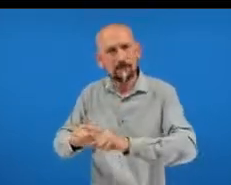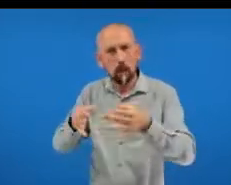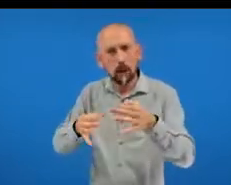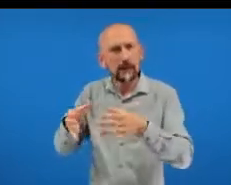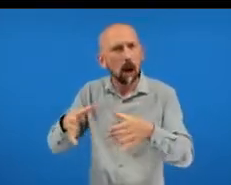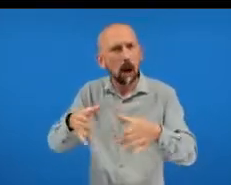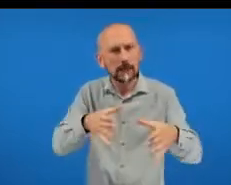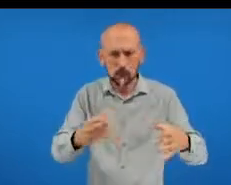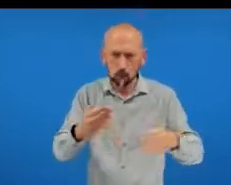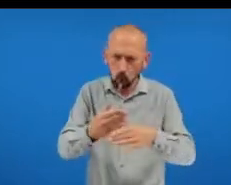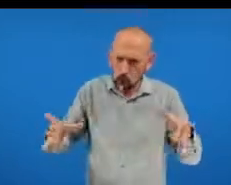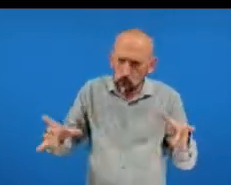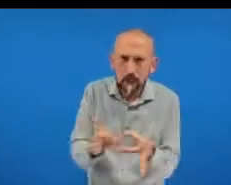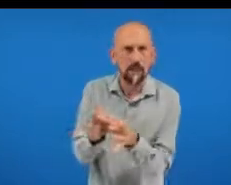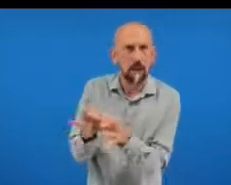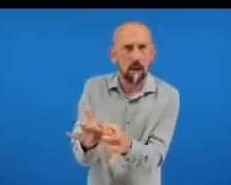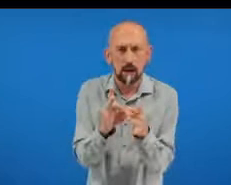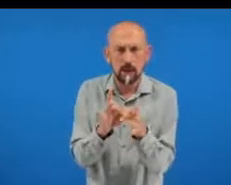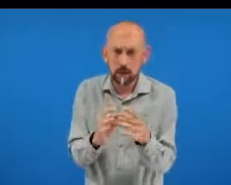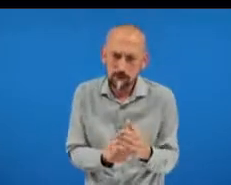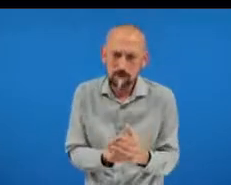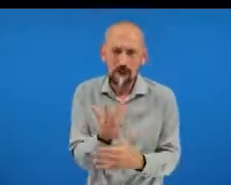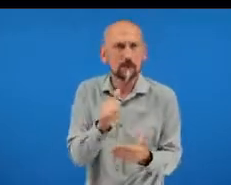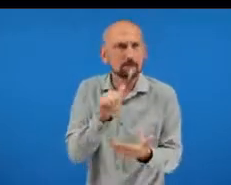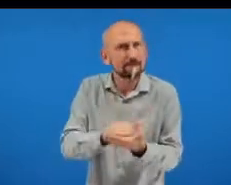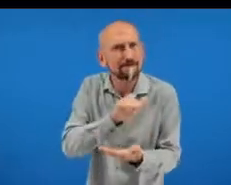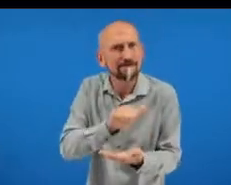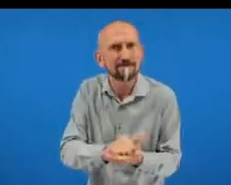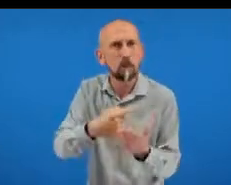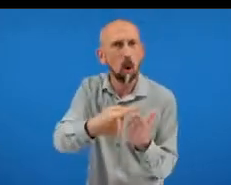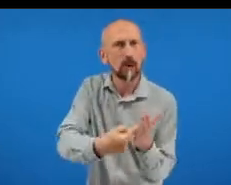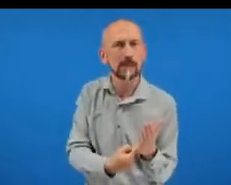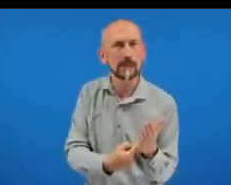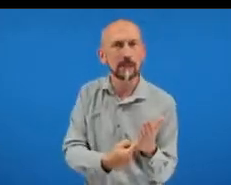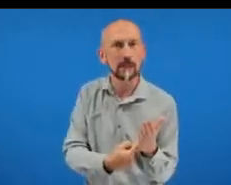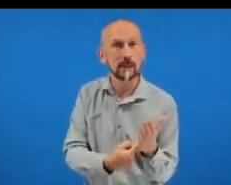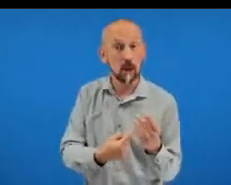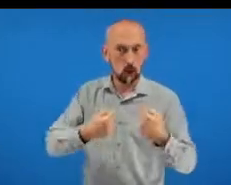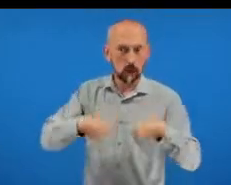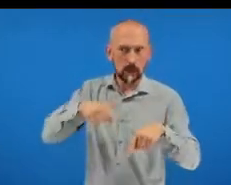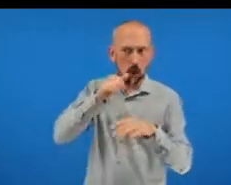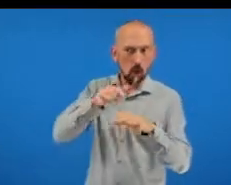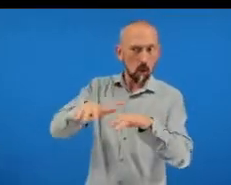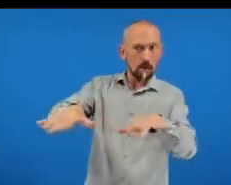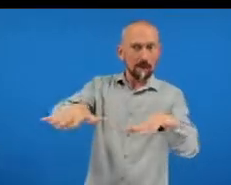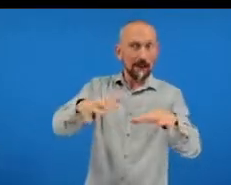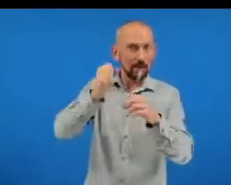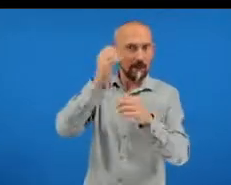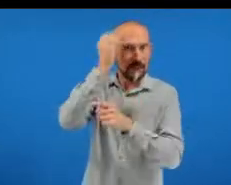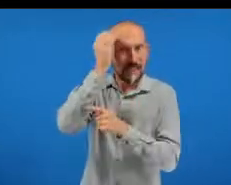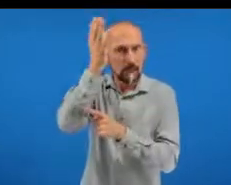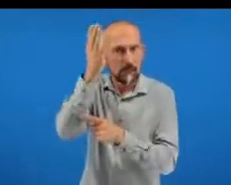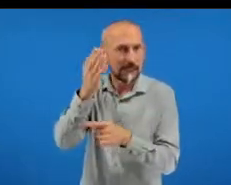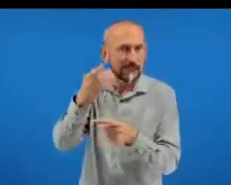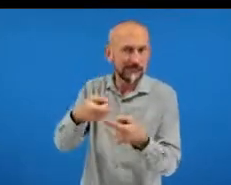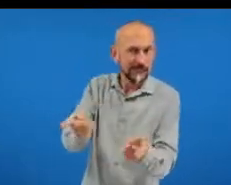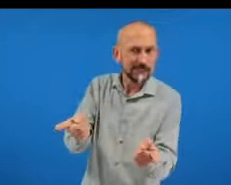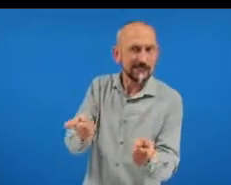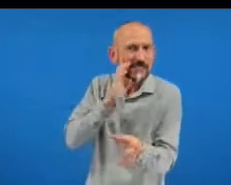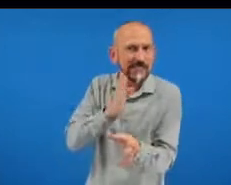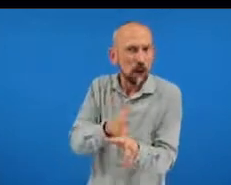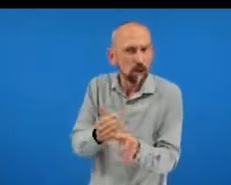good, strong policy making. And we know that the expertise is out there in the field of psychology.